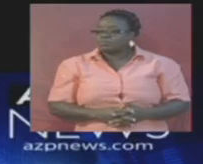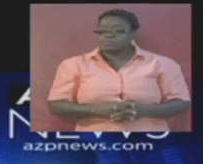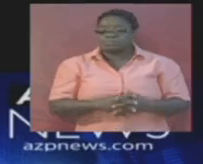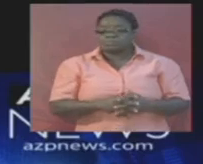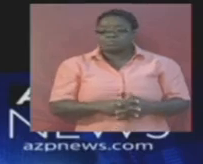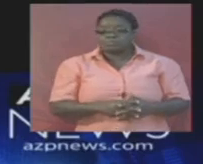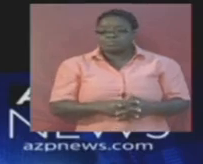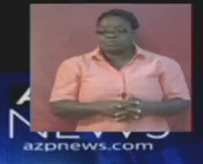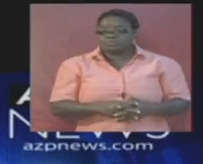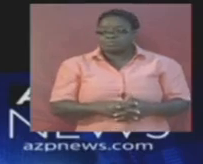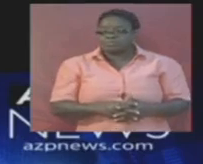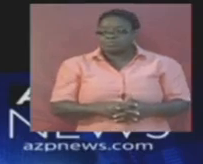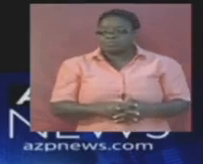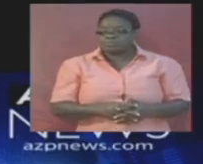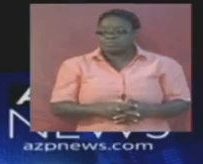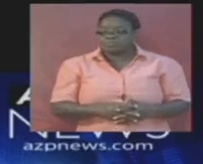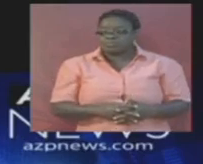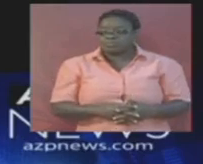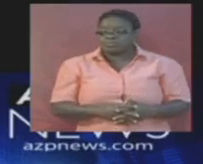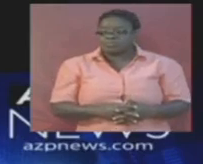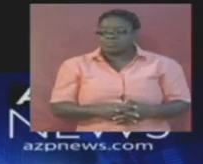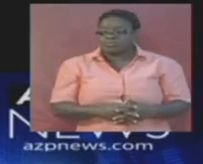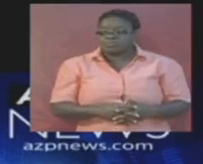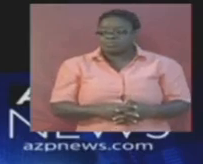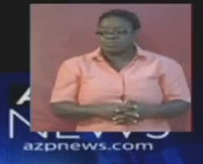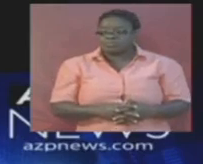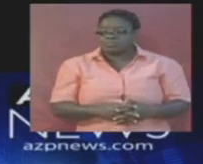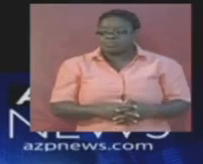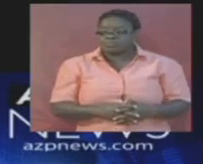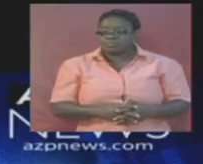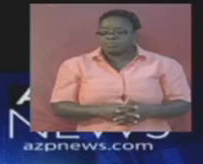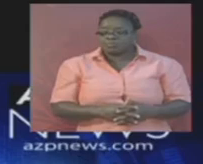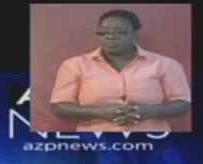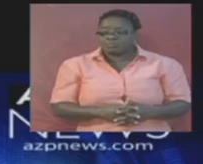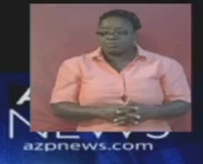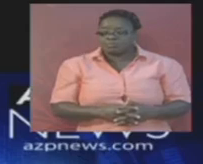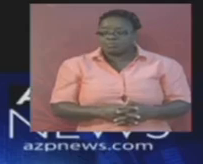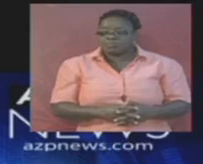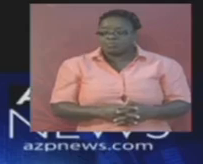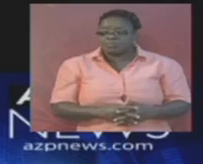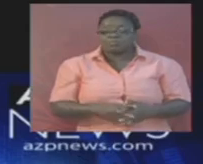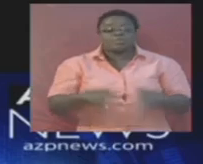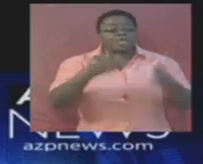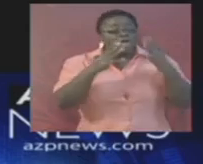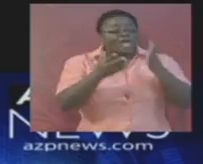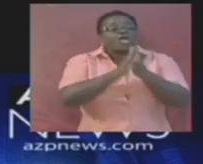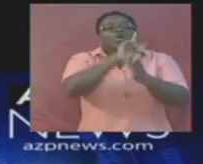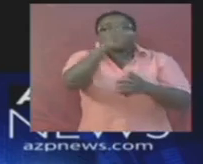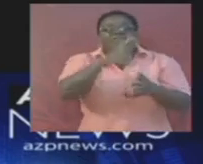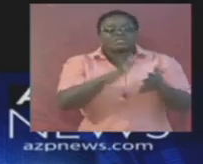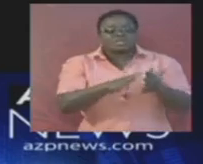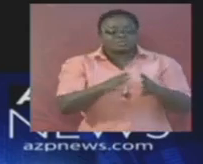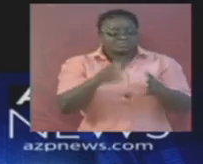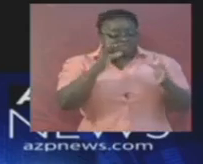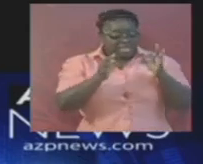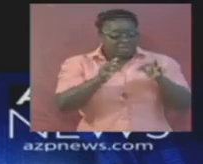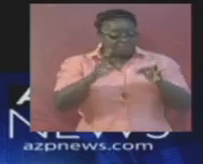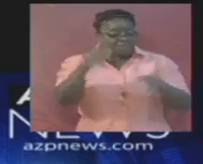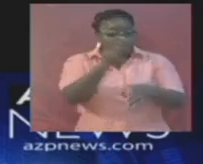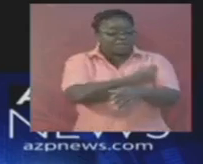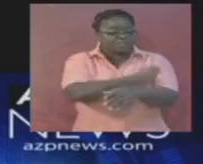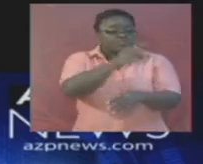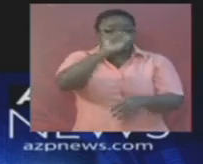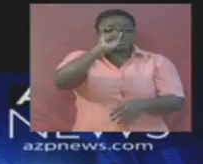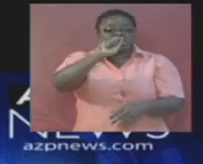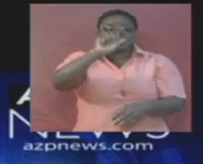can be given to people who have severe allergies? Is that okay for that in this